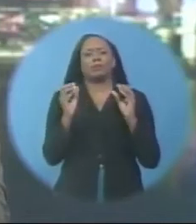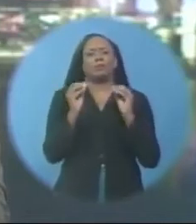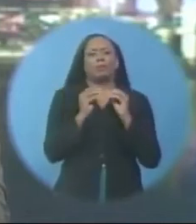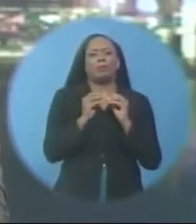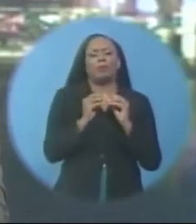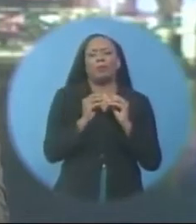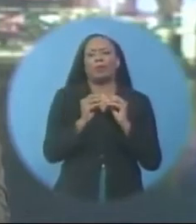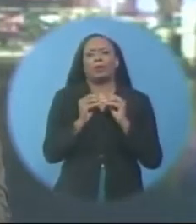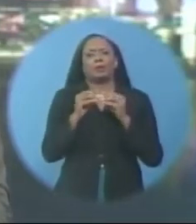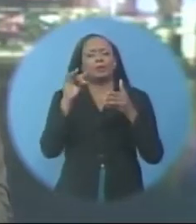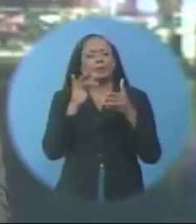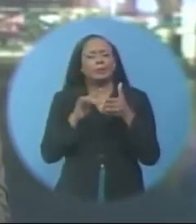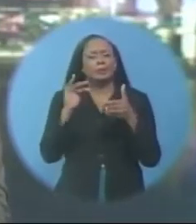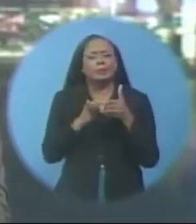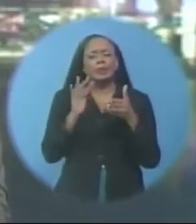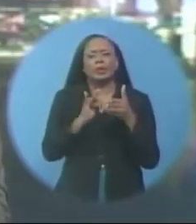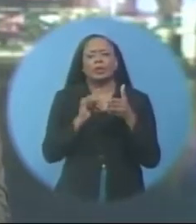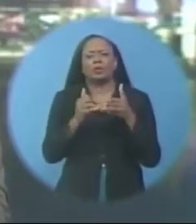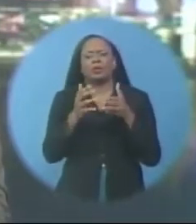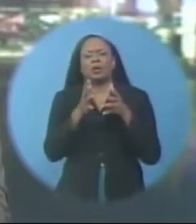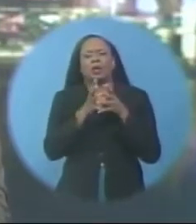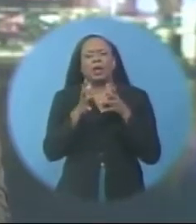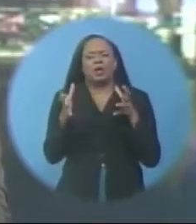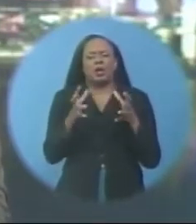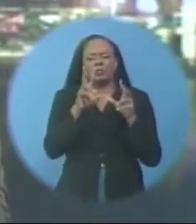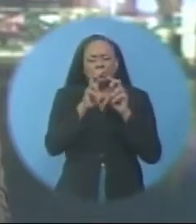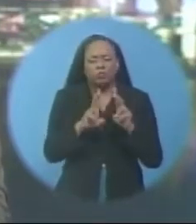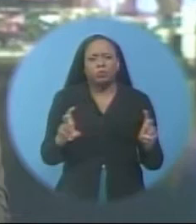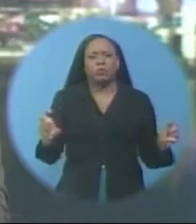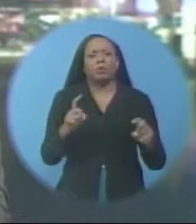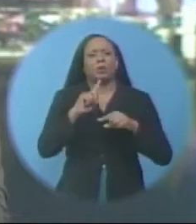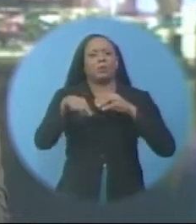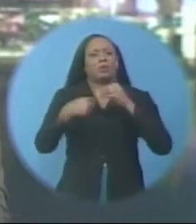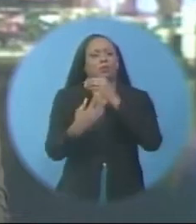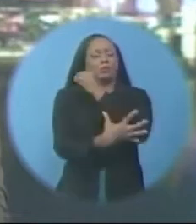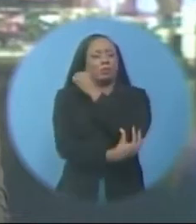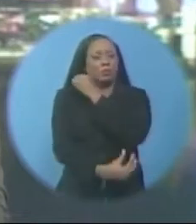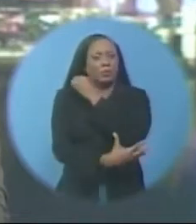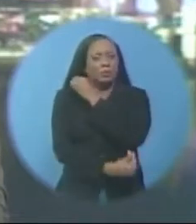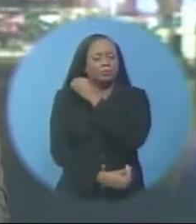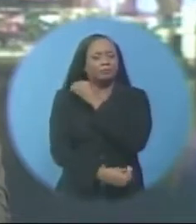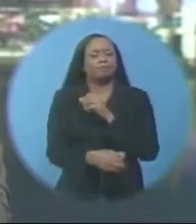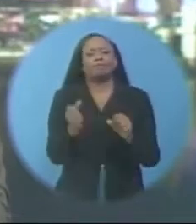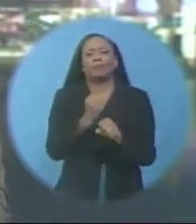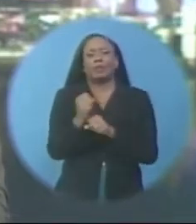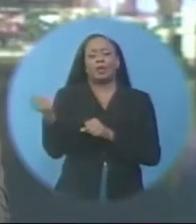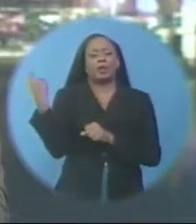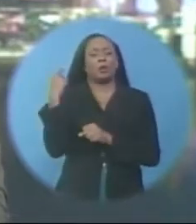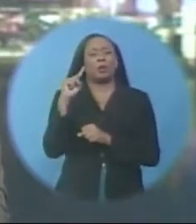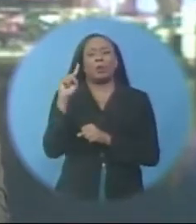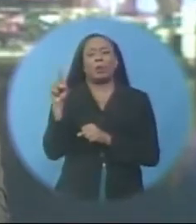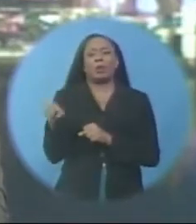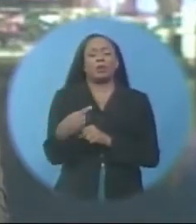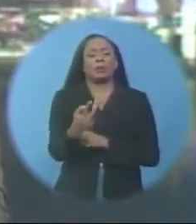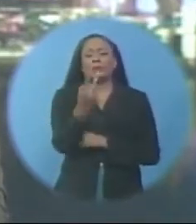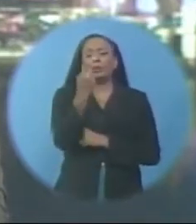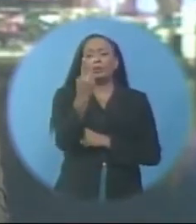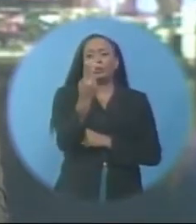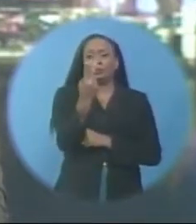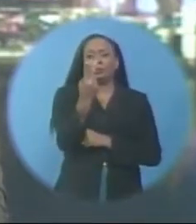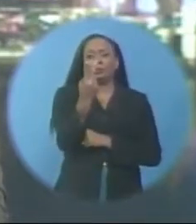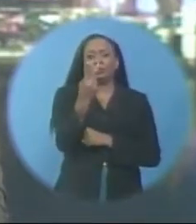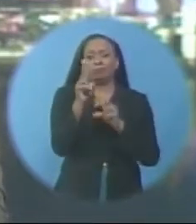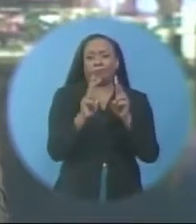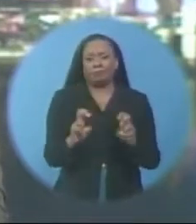poverty in Barbados. Noting that up until last year, only 2 extensive studies were done, Minister Blackett suggested others